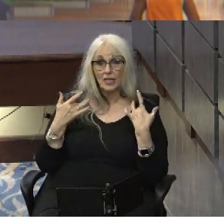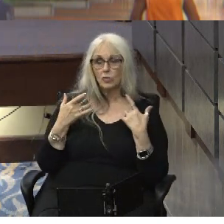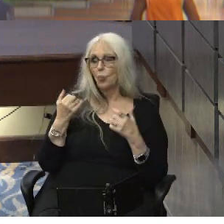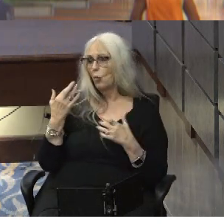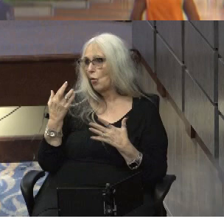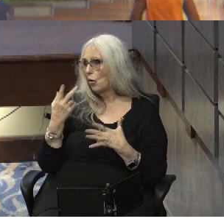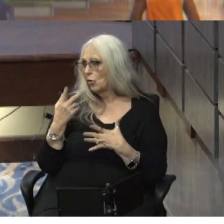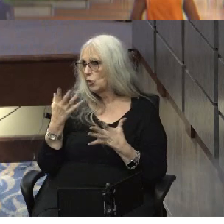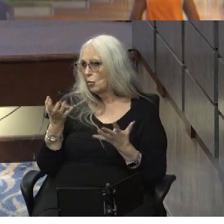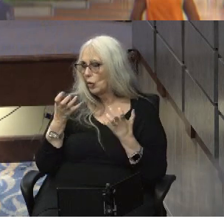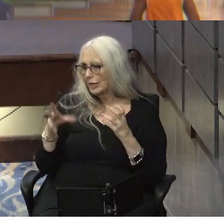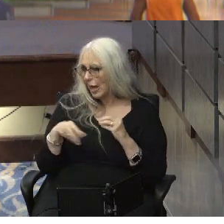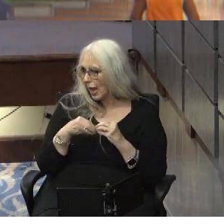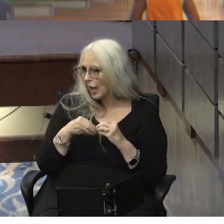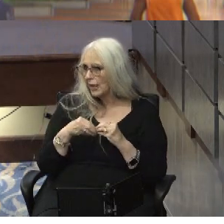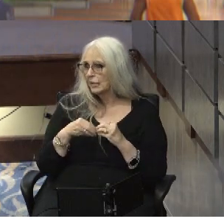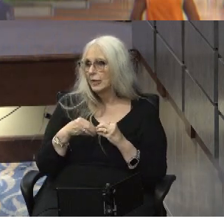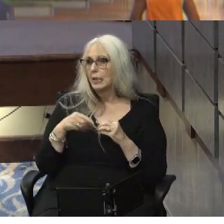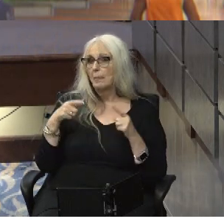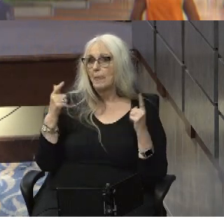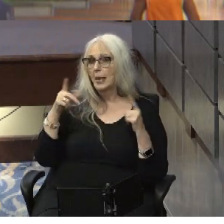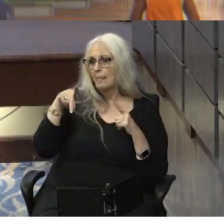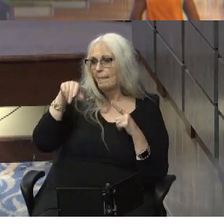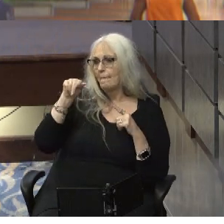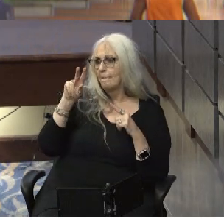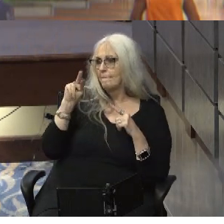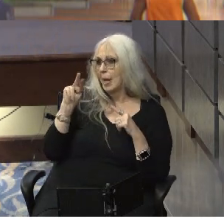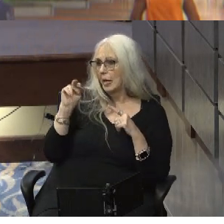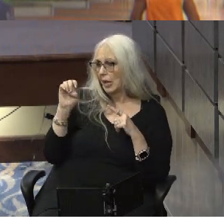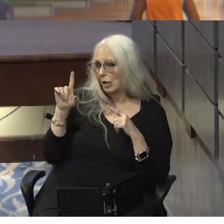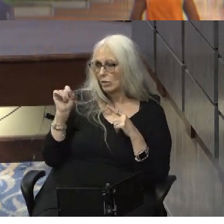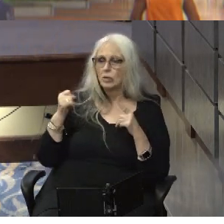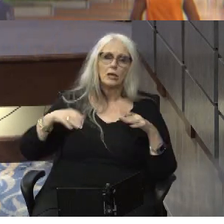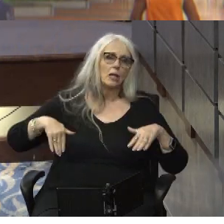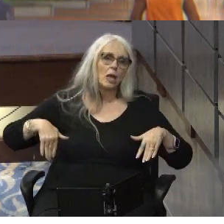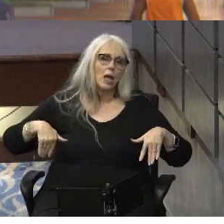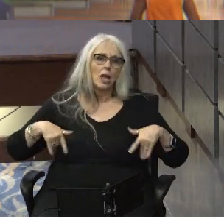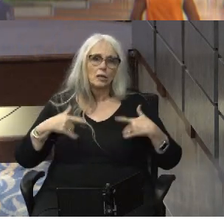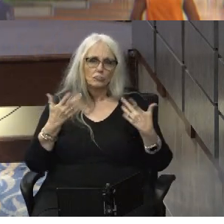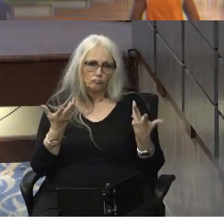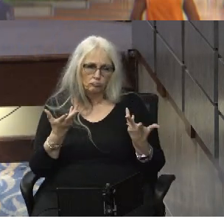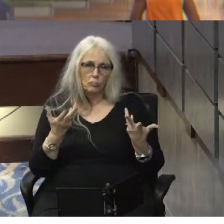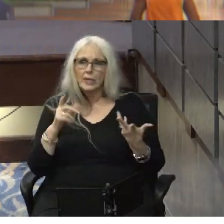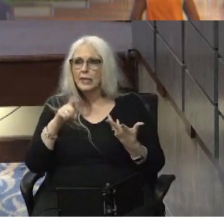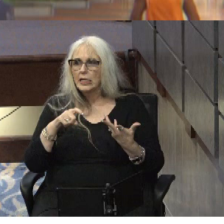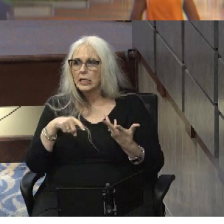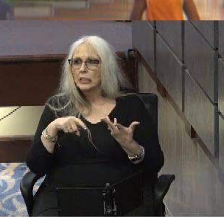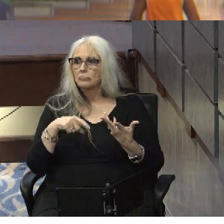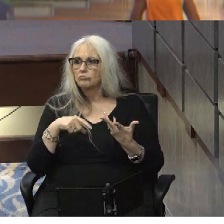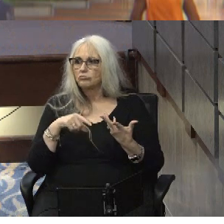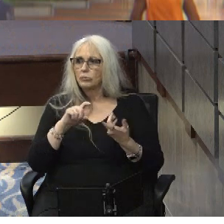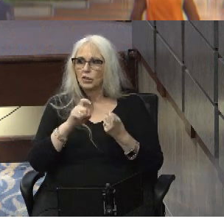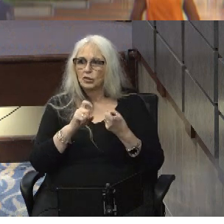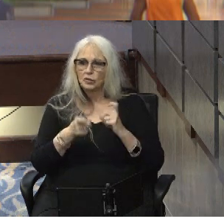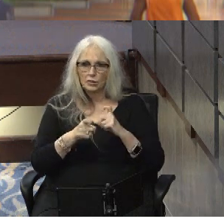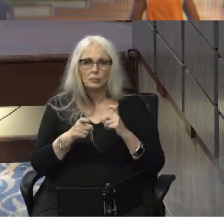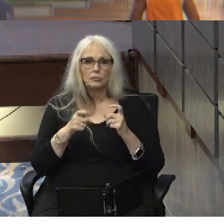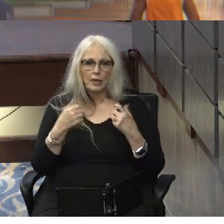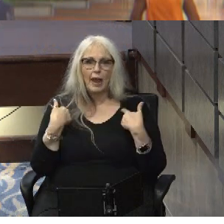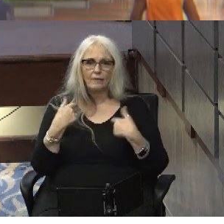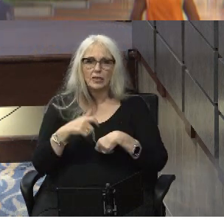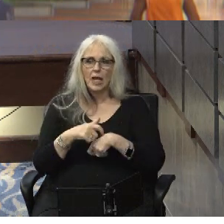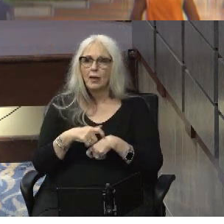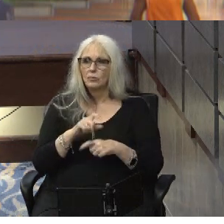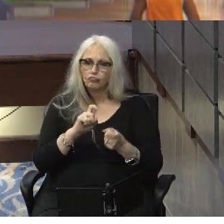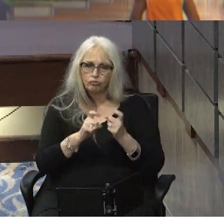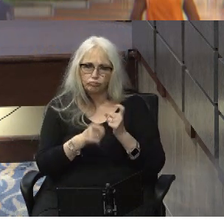to put on those big panels? So we're at the stage where there's still time to refine that. At the street level,